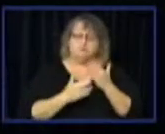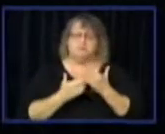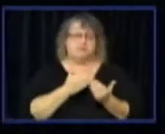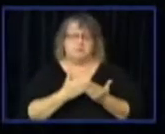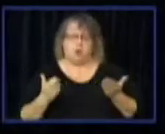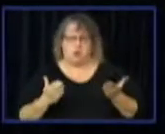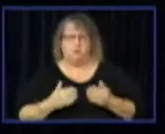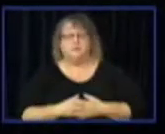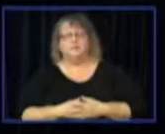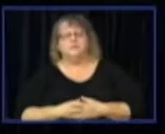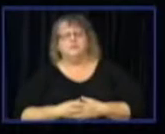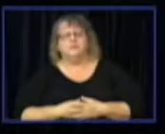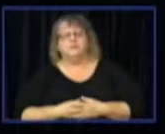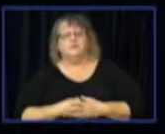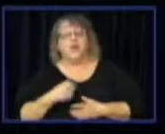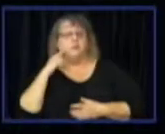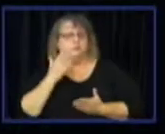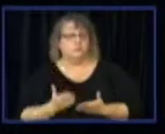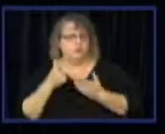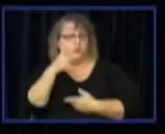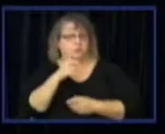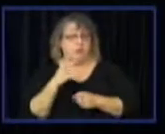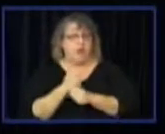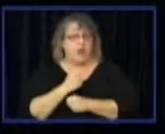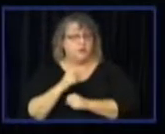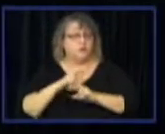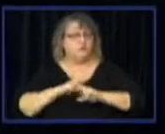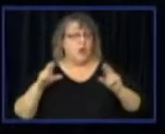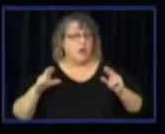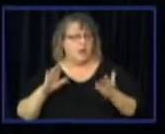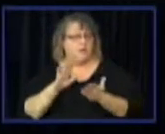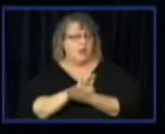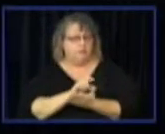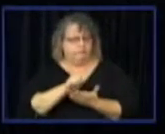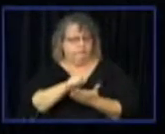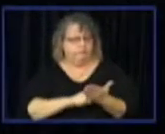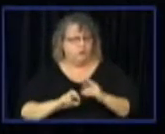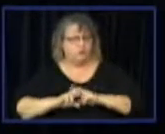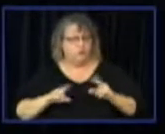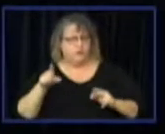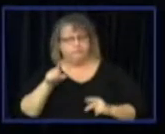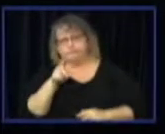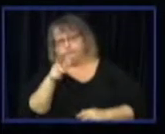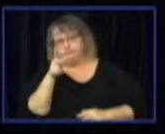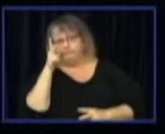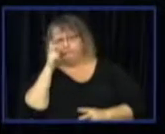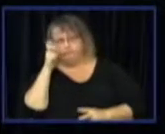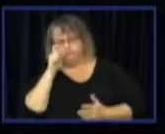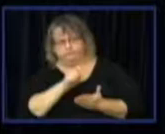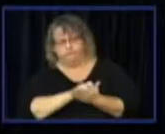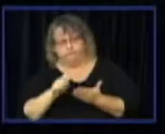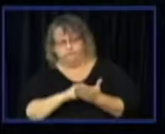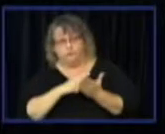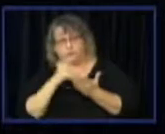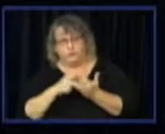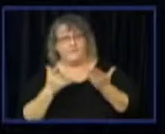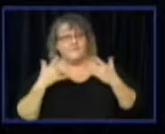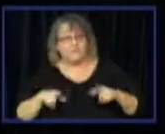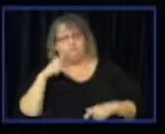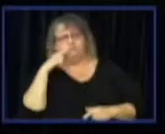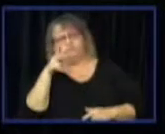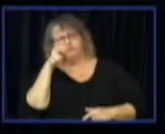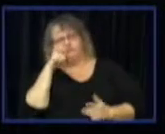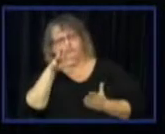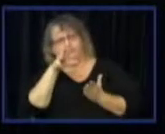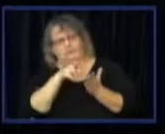not. Now I'm going to suggest that you get a pen or a pencil and some paper handy, because at the end of the program we're going